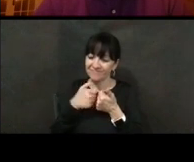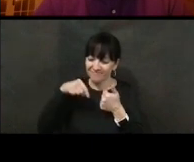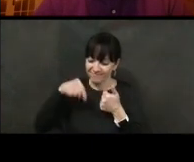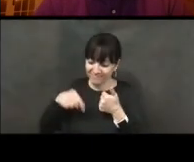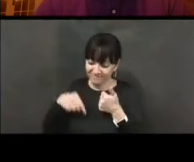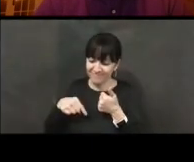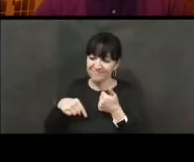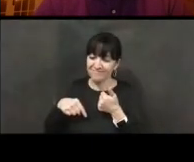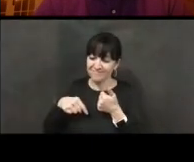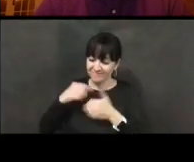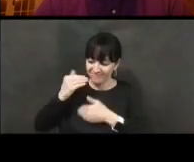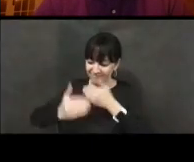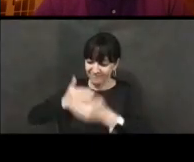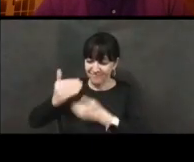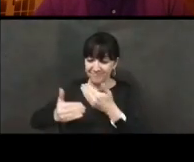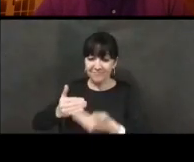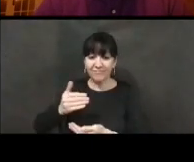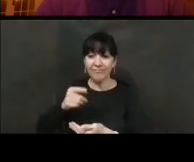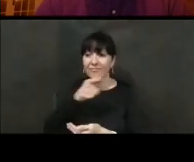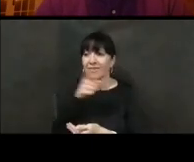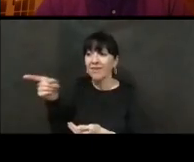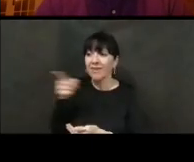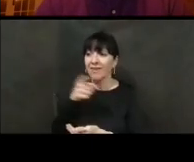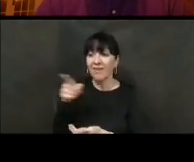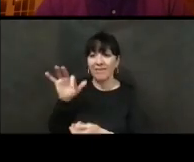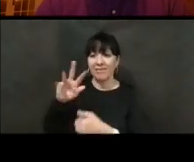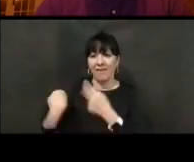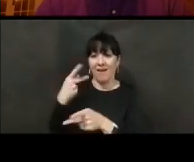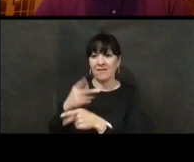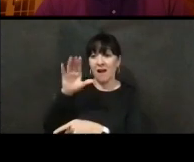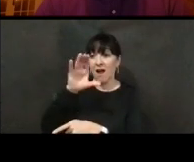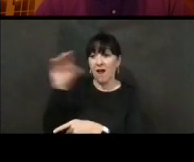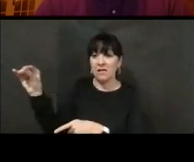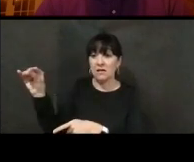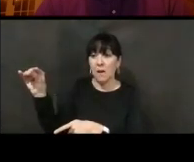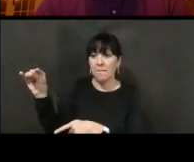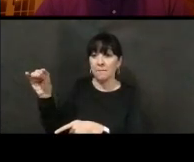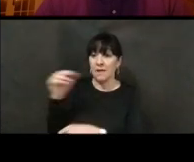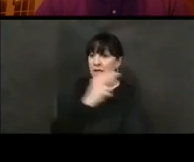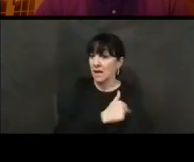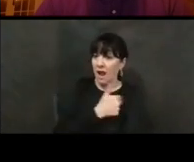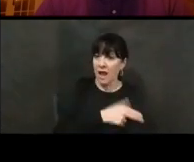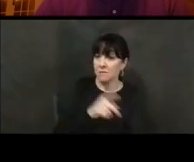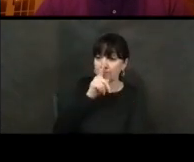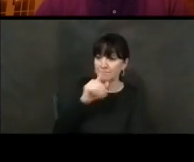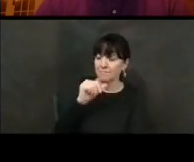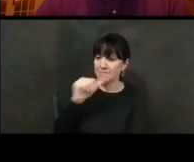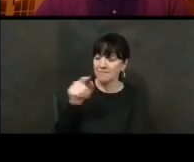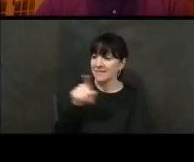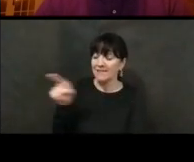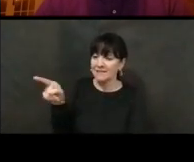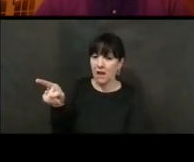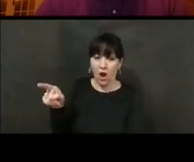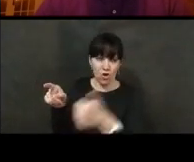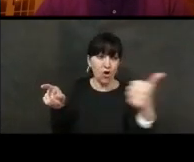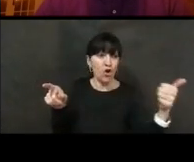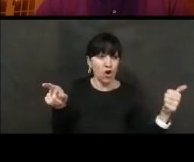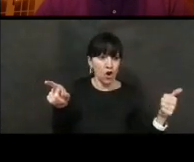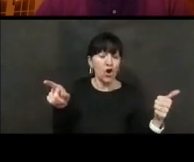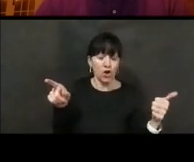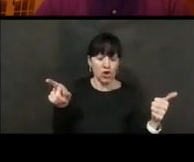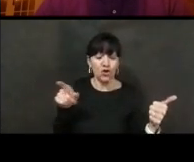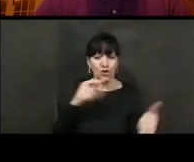non-healthcare providers to be able to access PPE. And that's important, obviously, right? It's, as we were